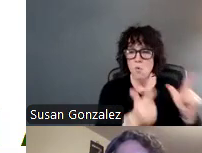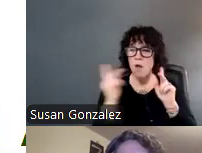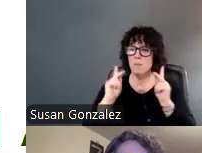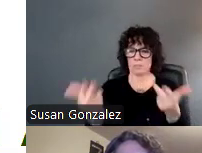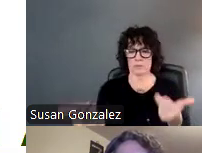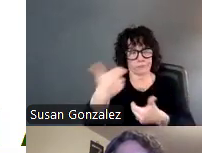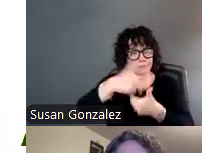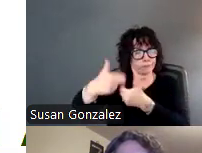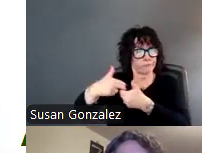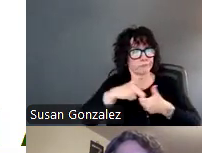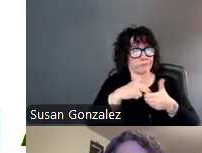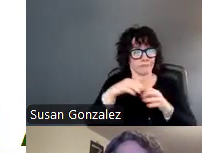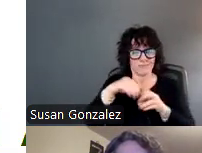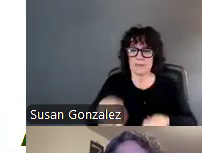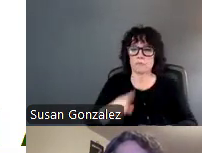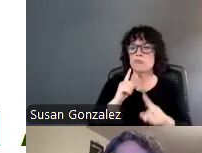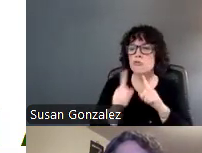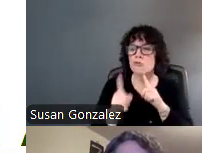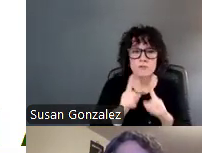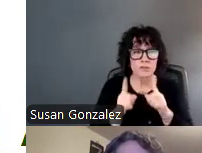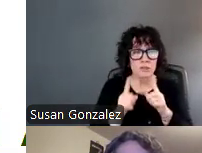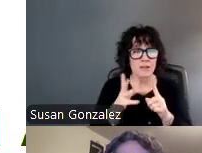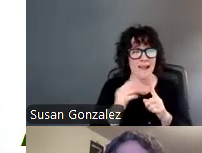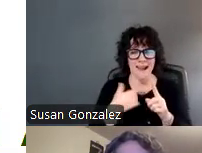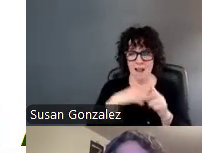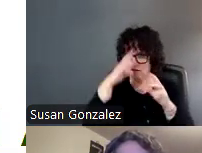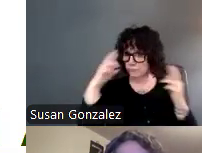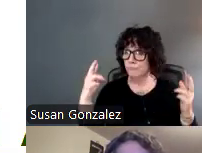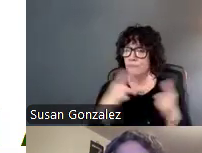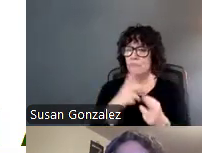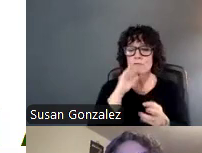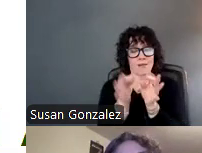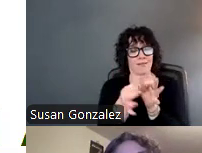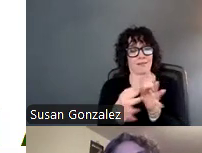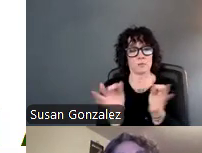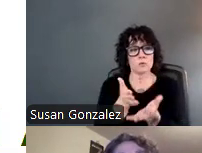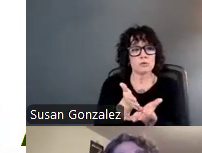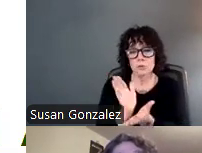a respect for the linguistic rights of all communities.